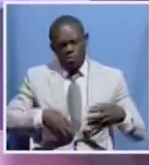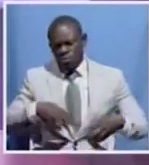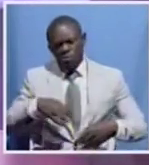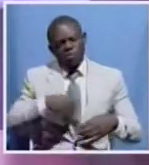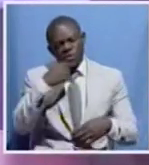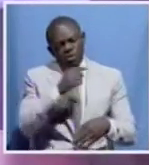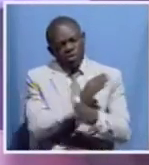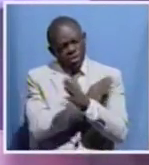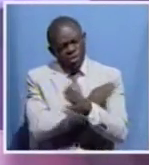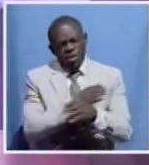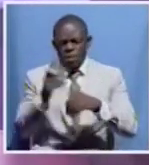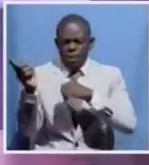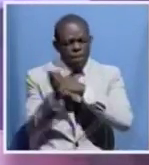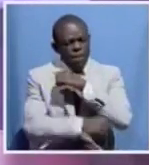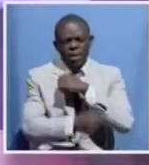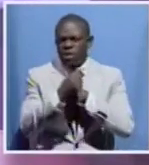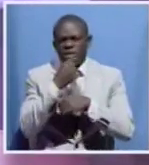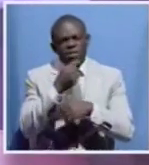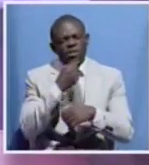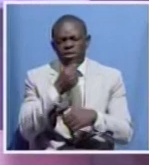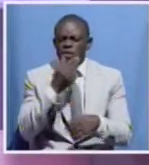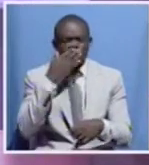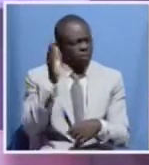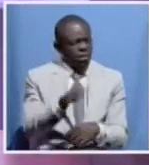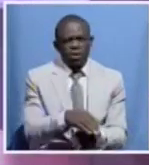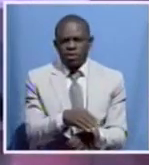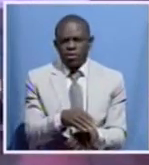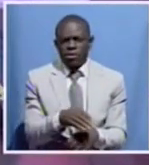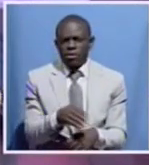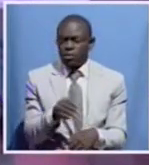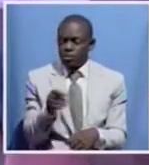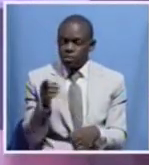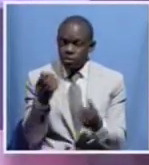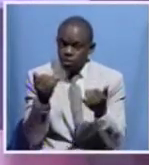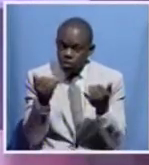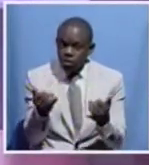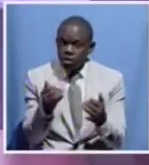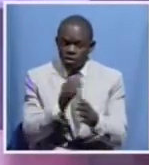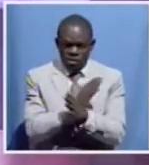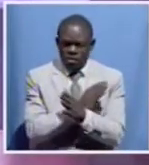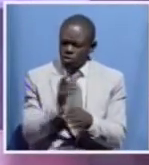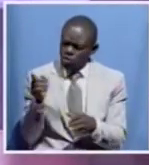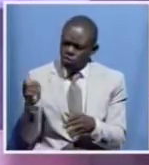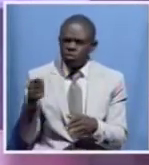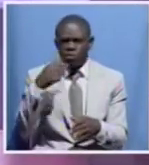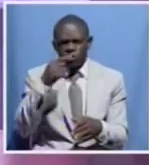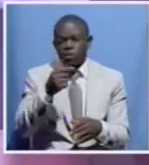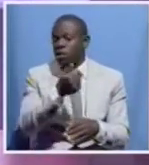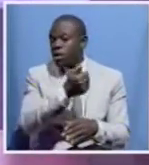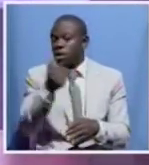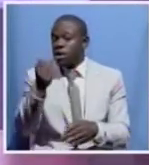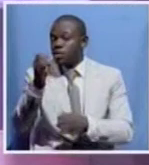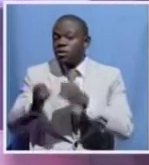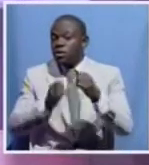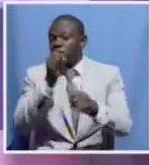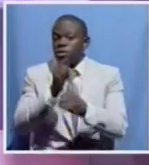between Zambia and the US had been strained, and probably that Zambia's image had been dented abroad. My guest